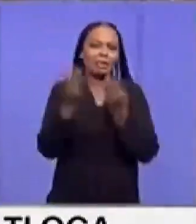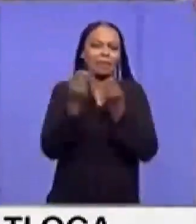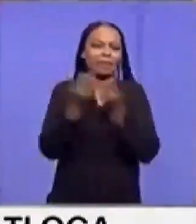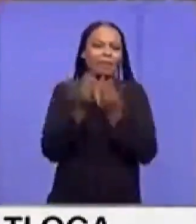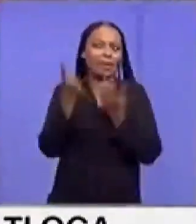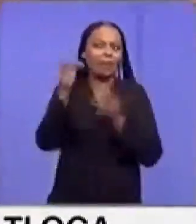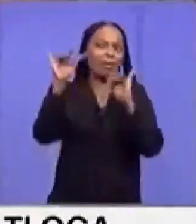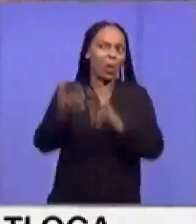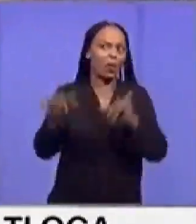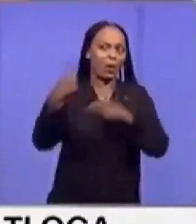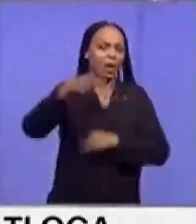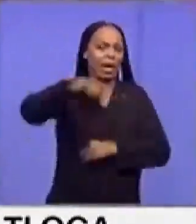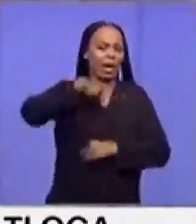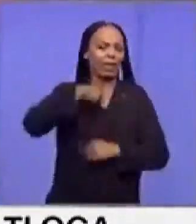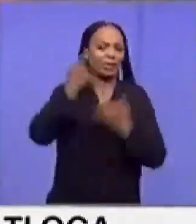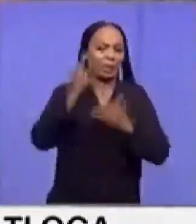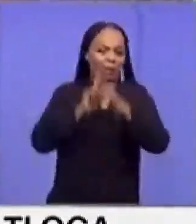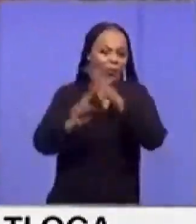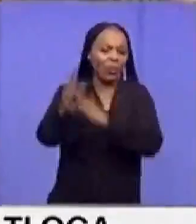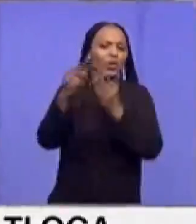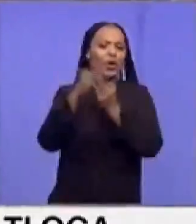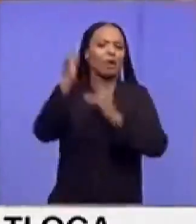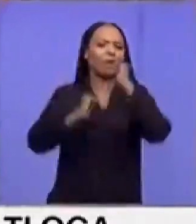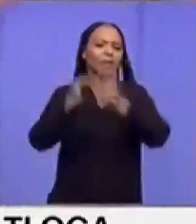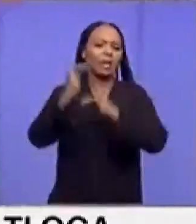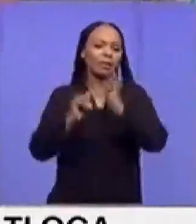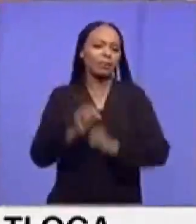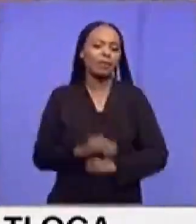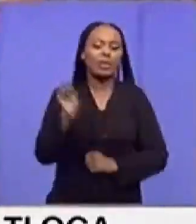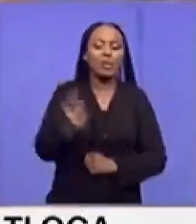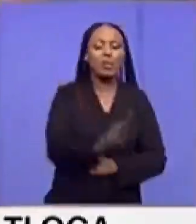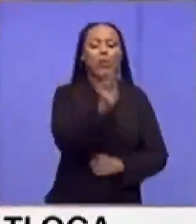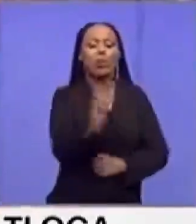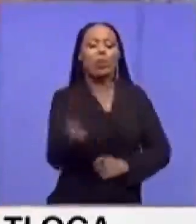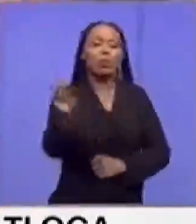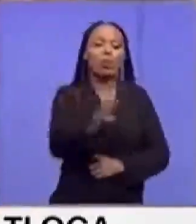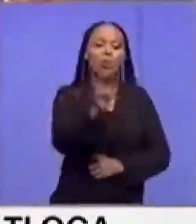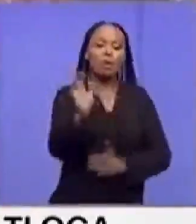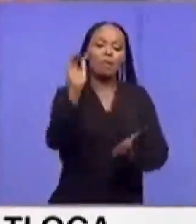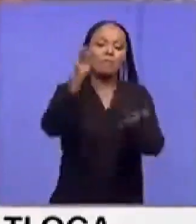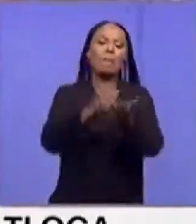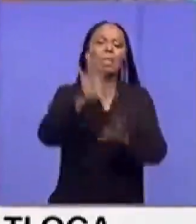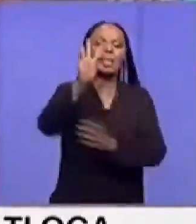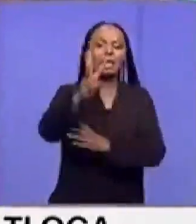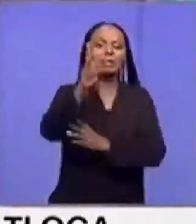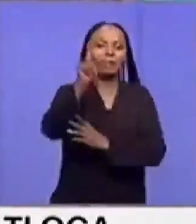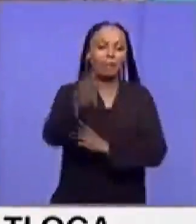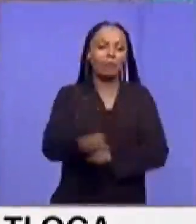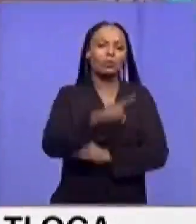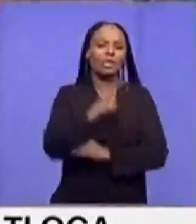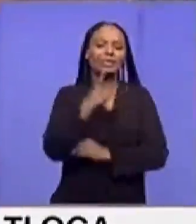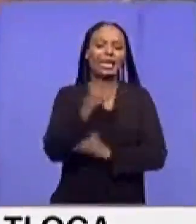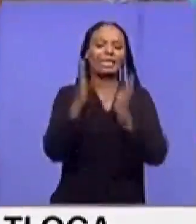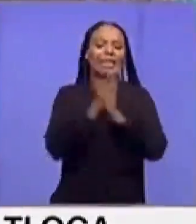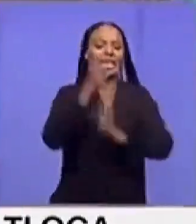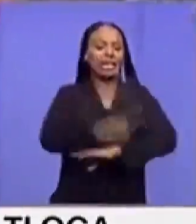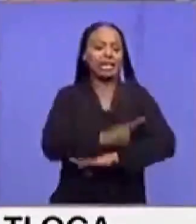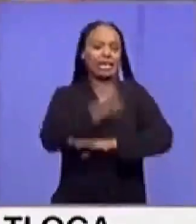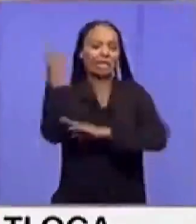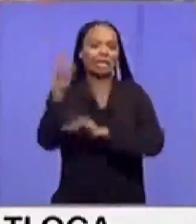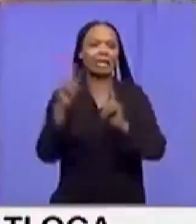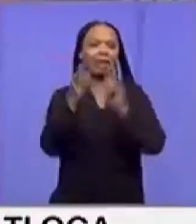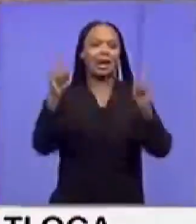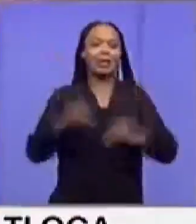re emetše go tsena ka kwa gare botsebotse leeto le la rena e re tshwanetse re fihle ka labone ka ge re be re itše ke matšatši a lesome mara ka gore